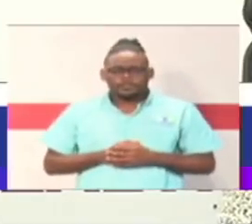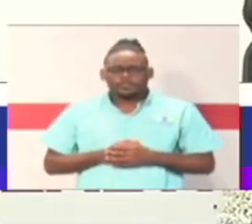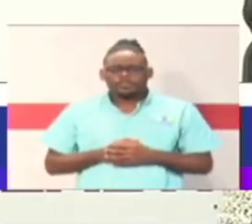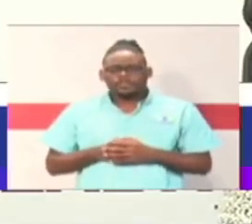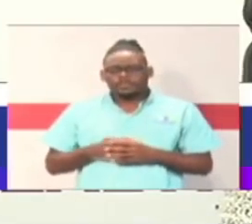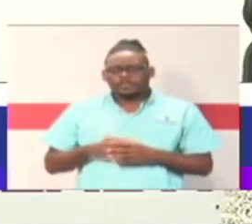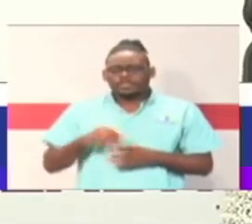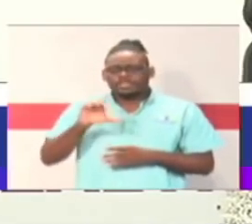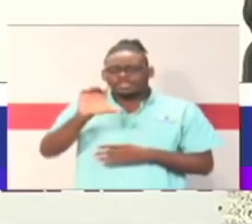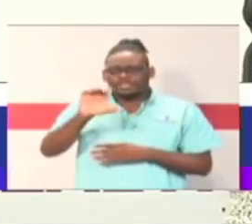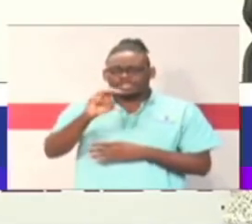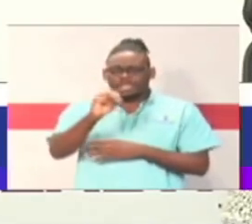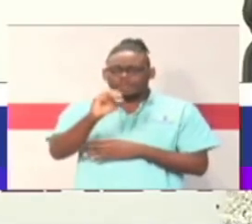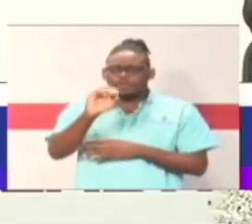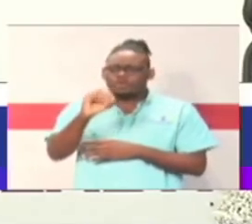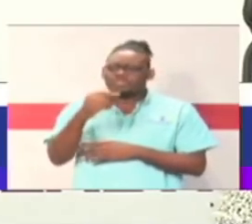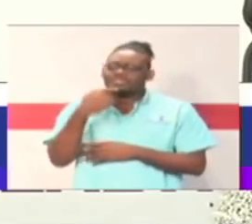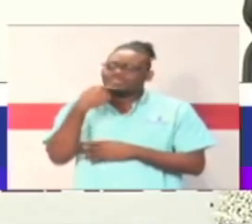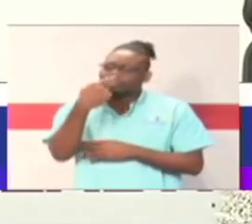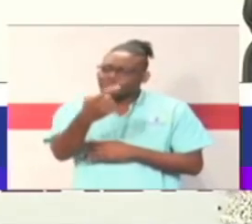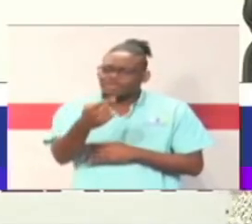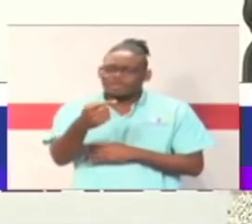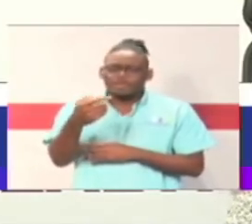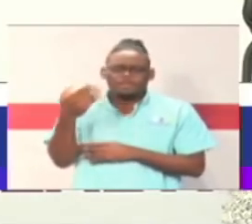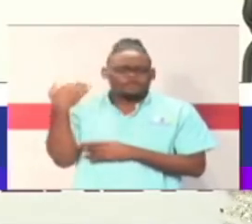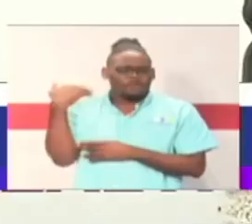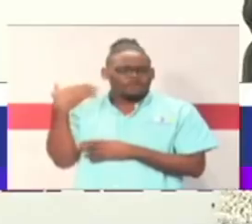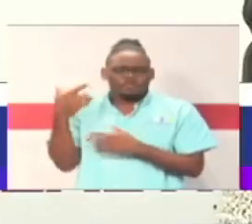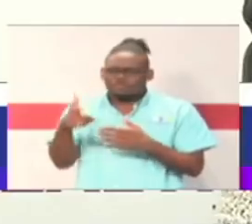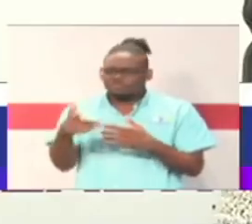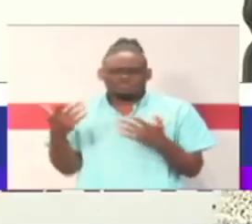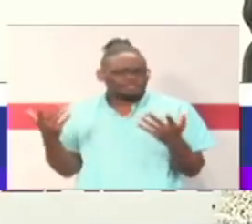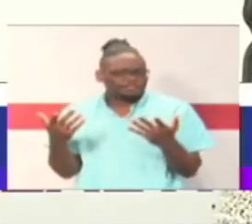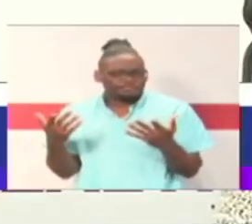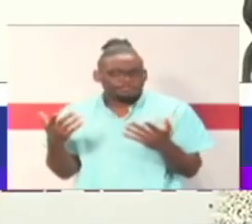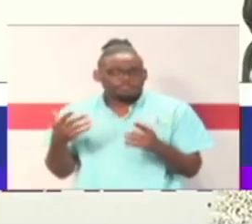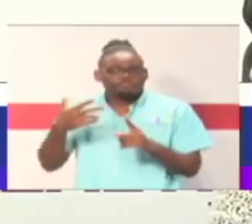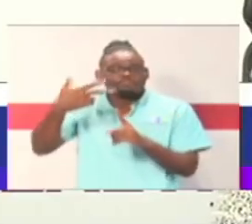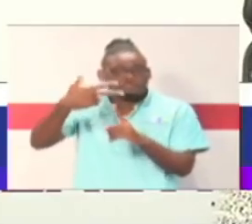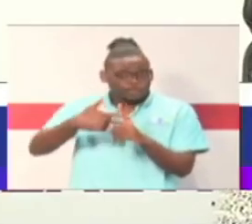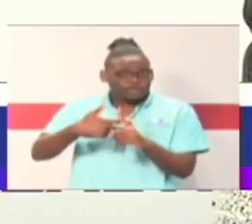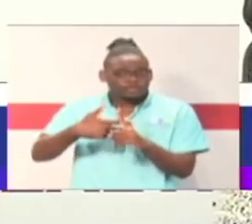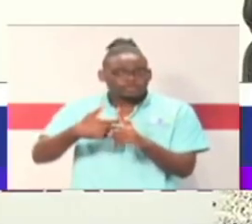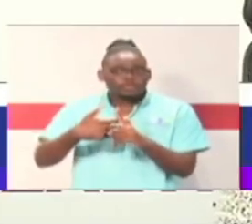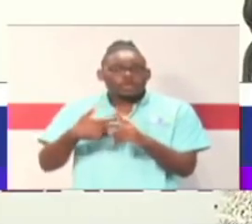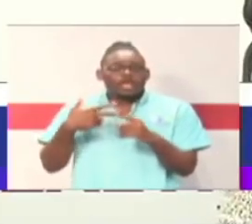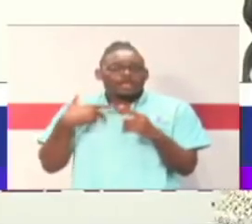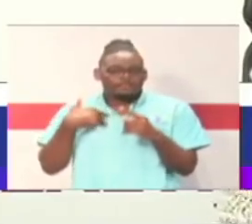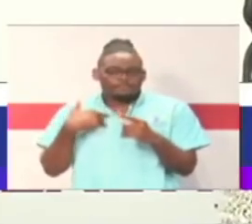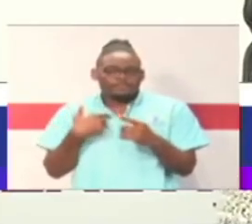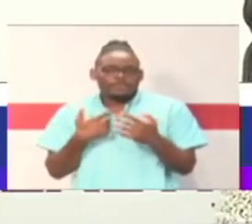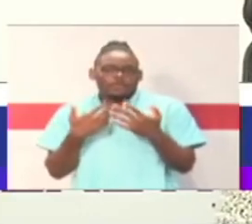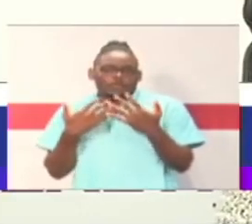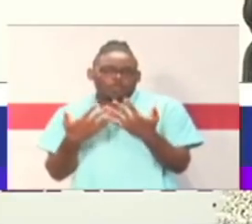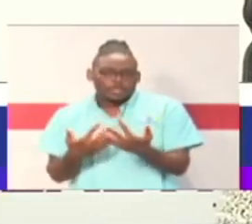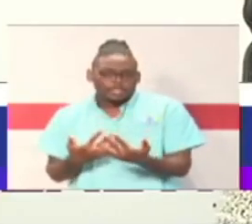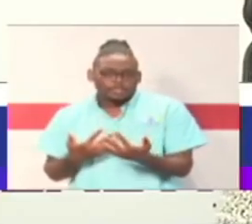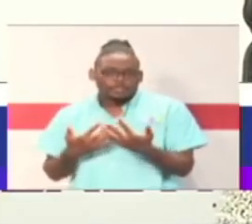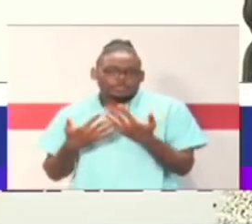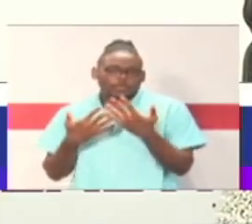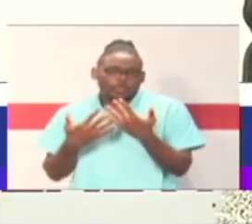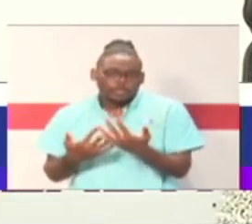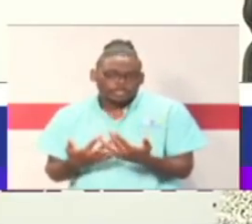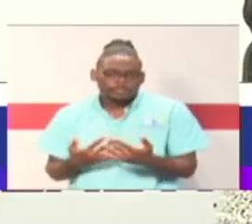indicated that it is currently a 3-month period, and that of course we continue to be guided